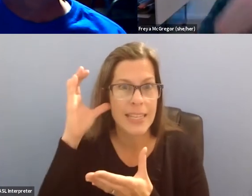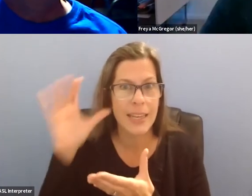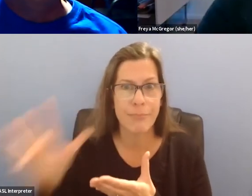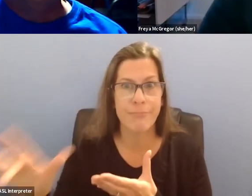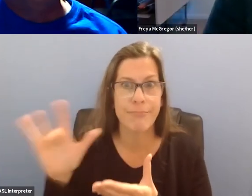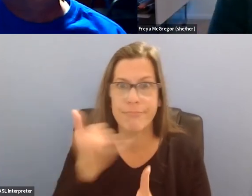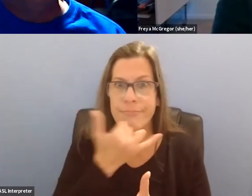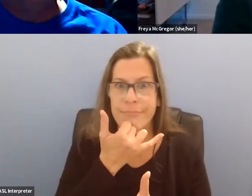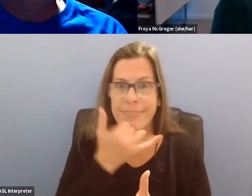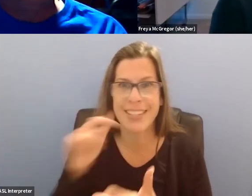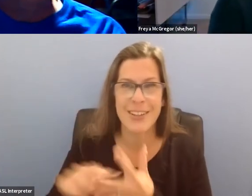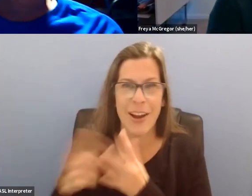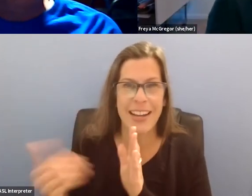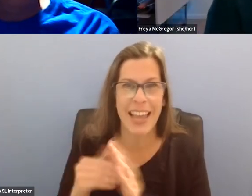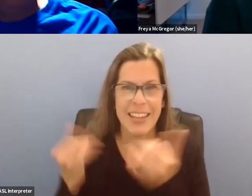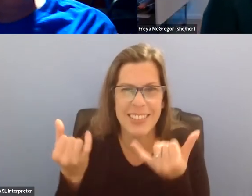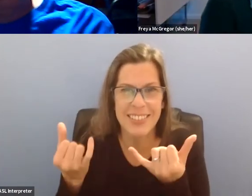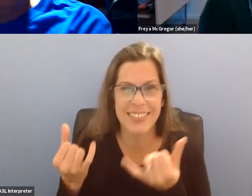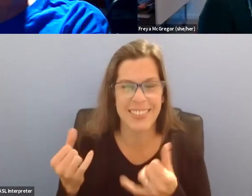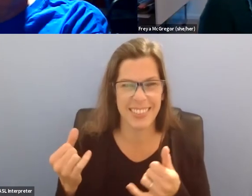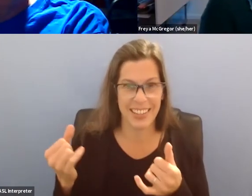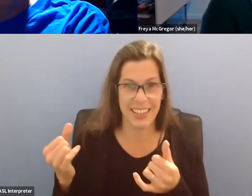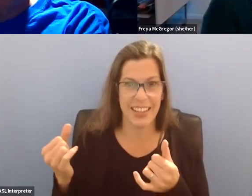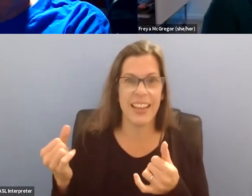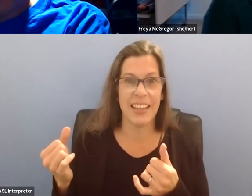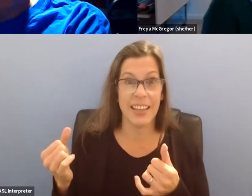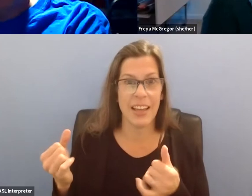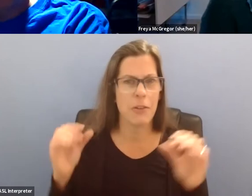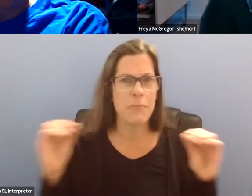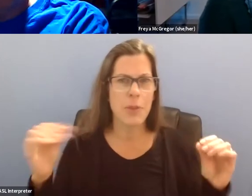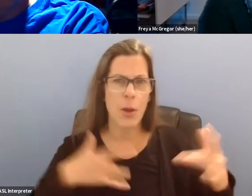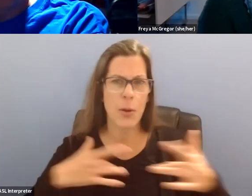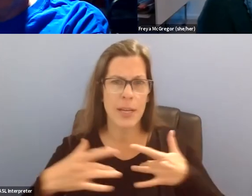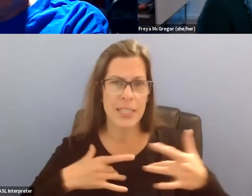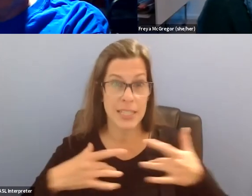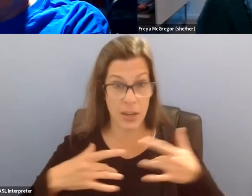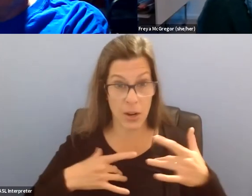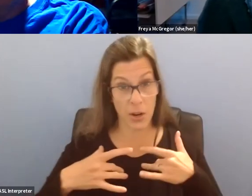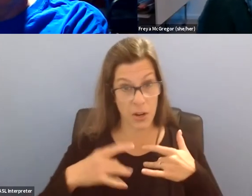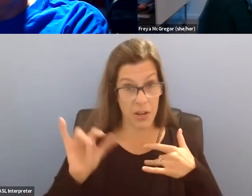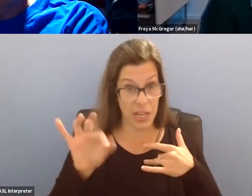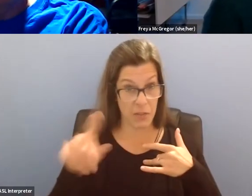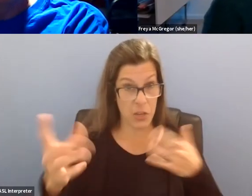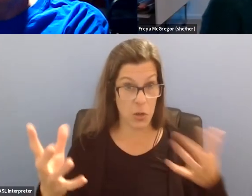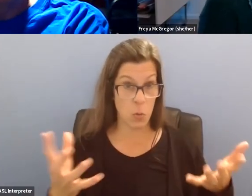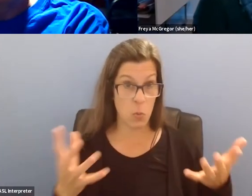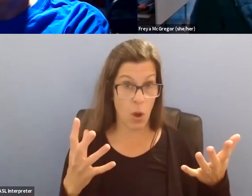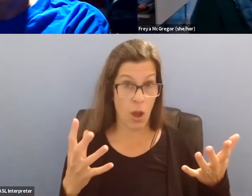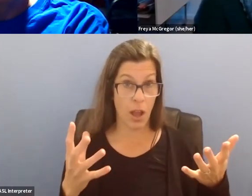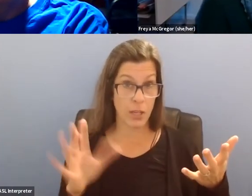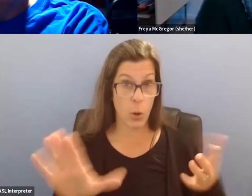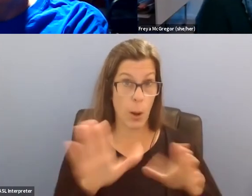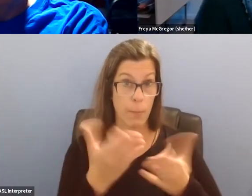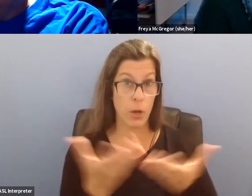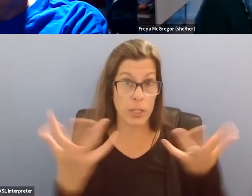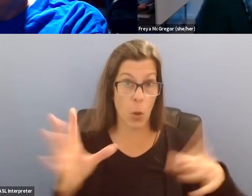wrong command and started it reading. So, uh, no worries. I was wondering if you want to like, even maybe you don't want to share your book with us,